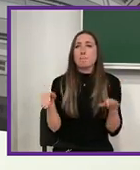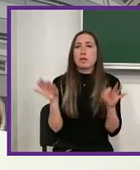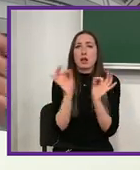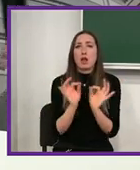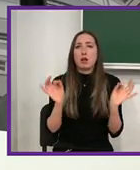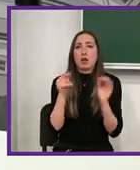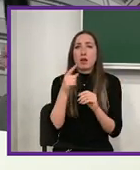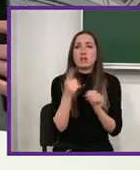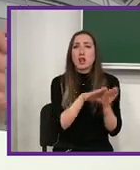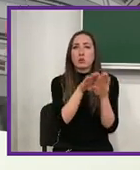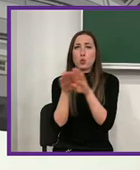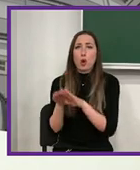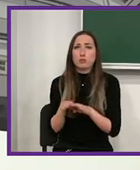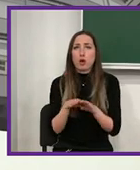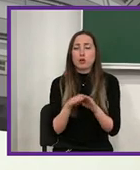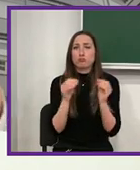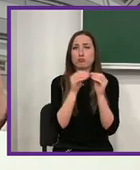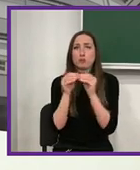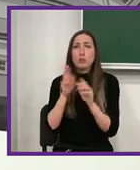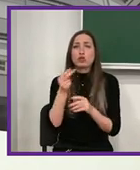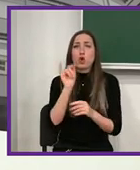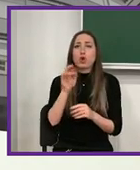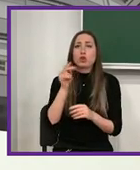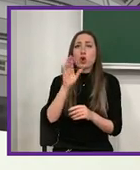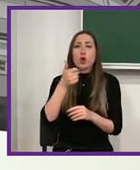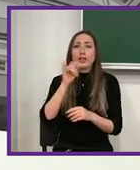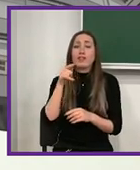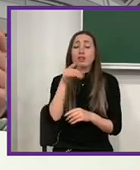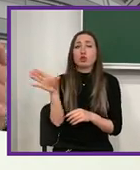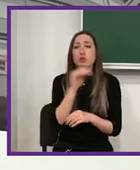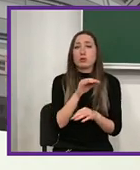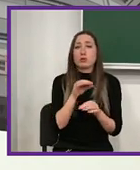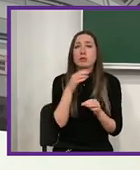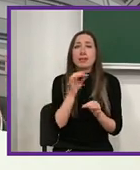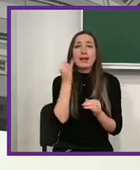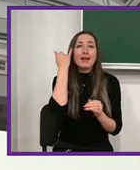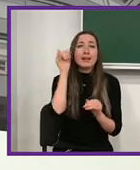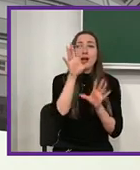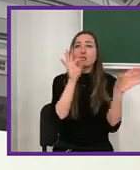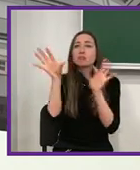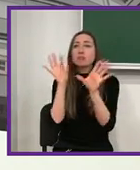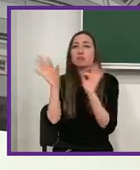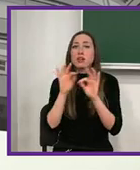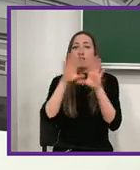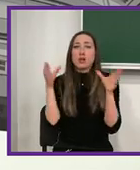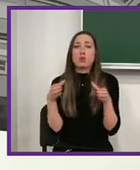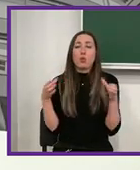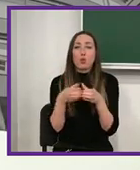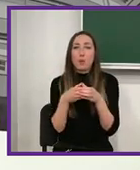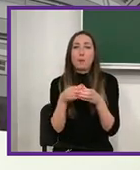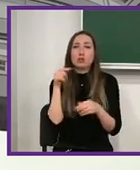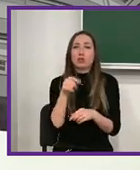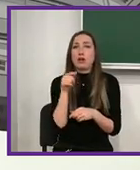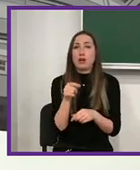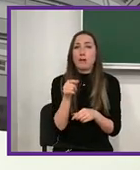Ruggie pulled all the different strands and inspirations and ideas together into a unified structure, which we know now as the United Nations